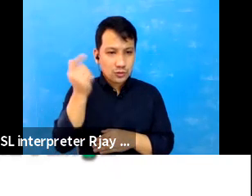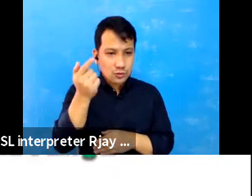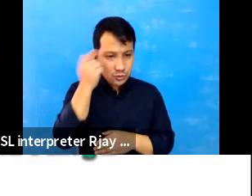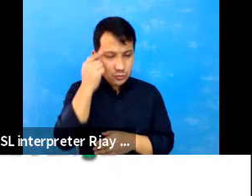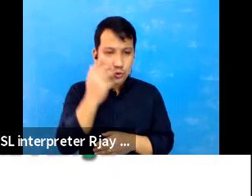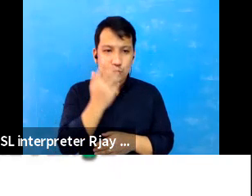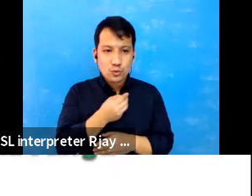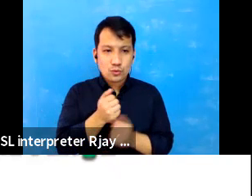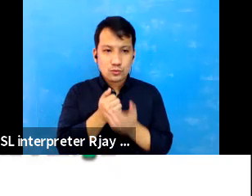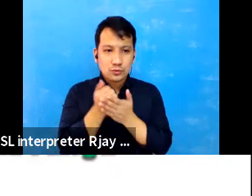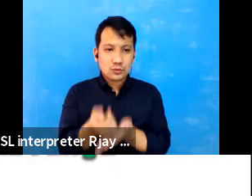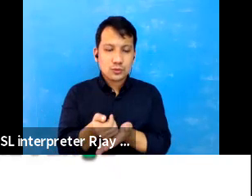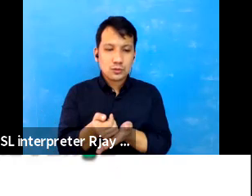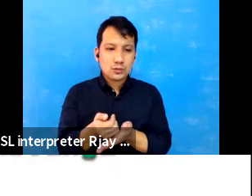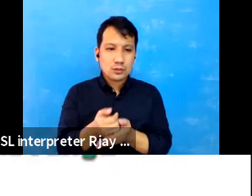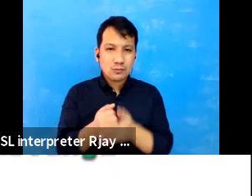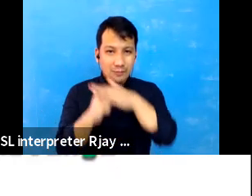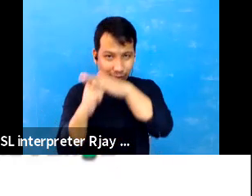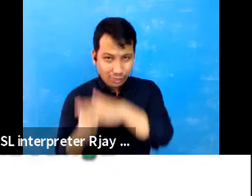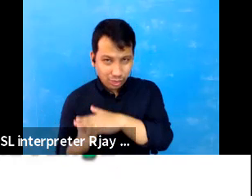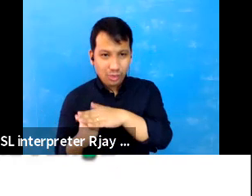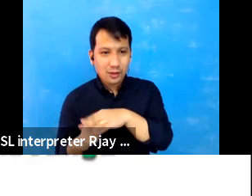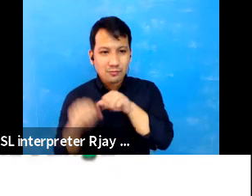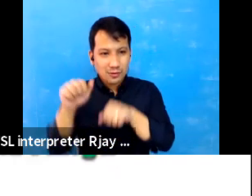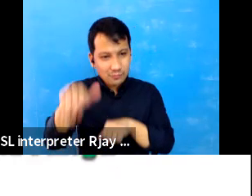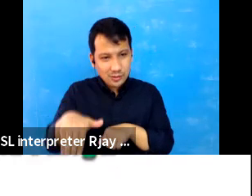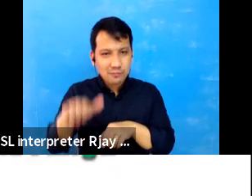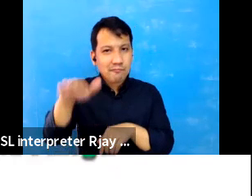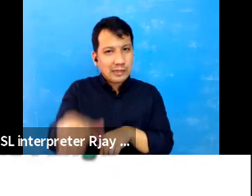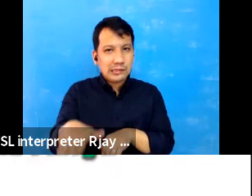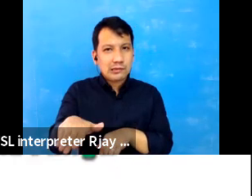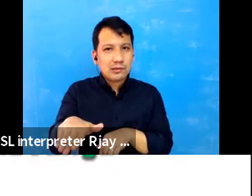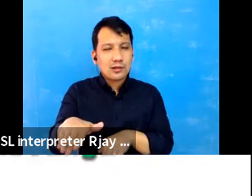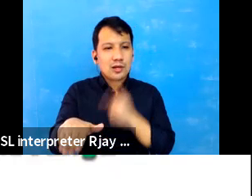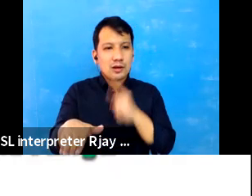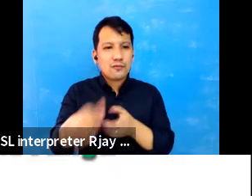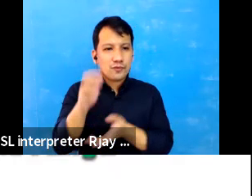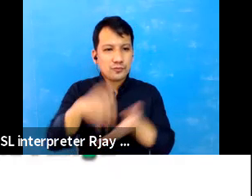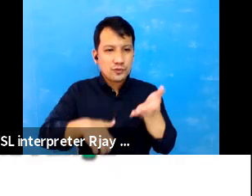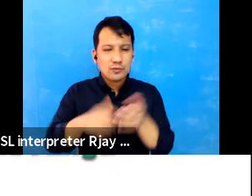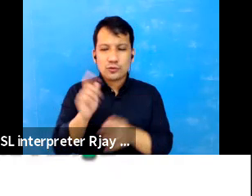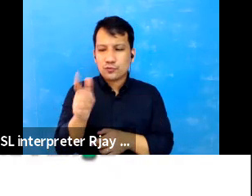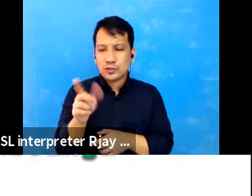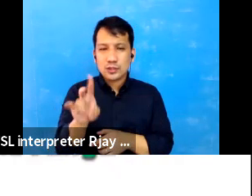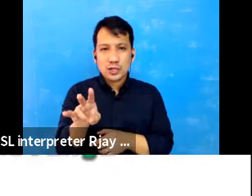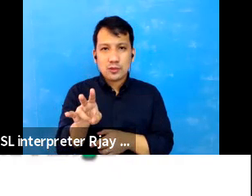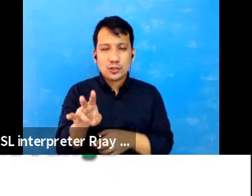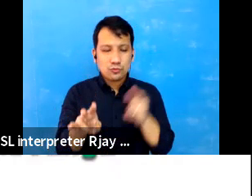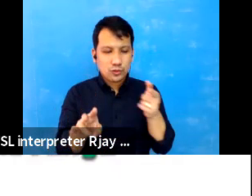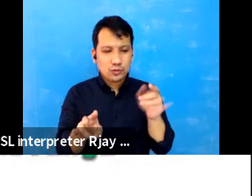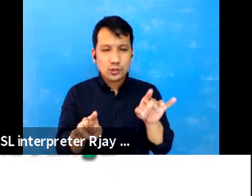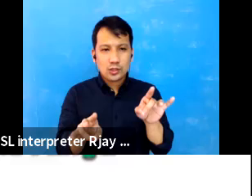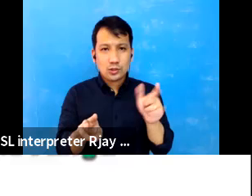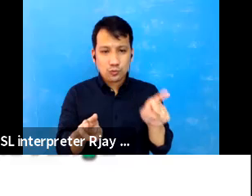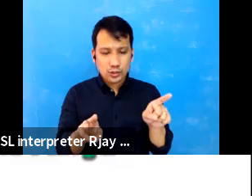putot, bansot. Indeed, there is a reduction from 2017 to